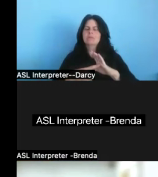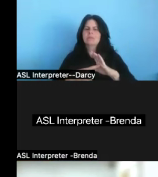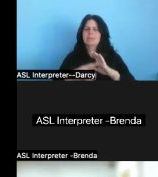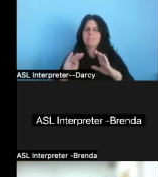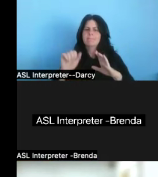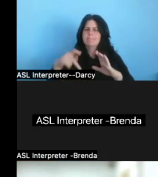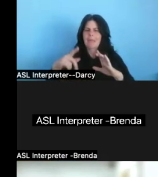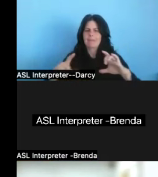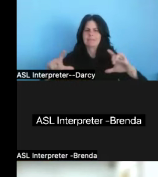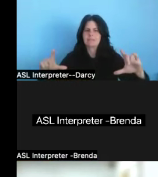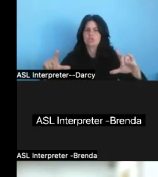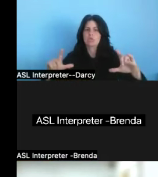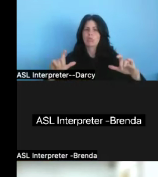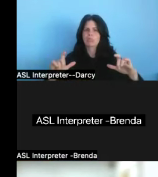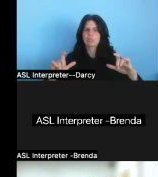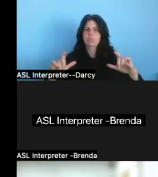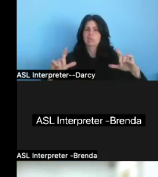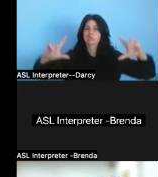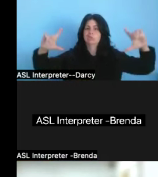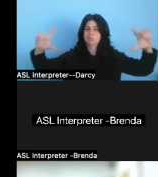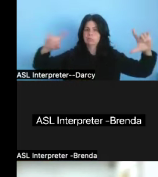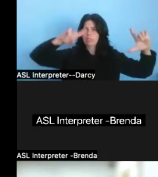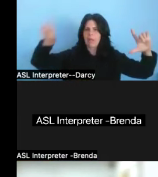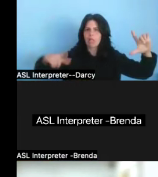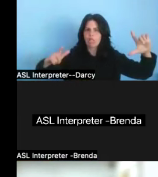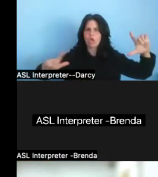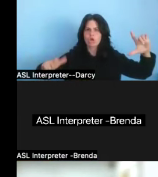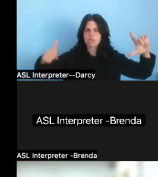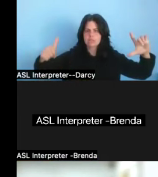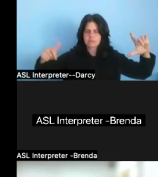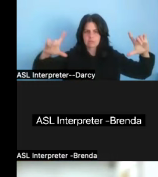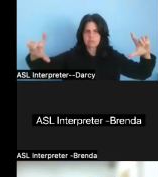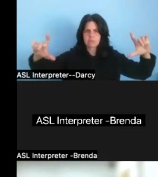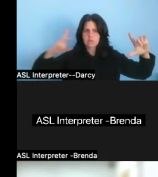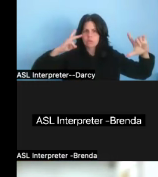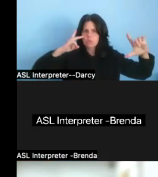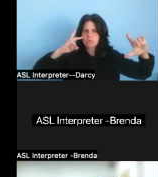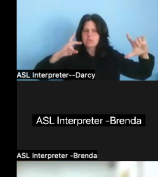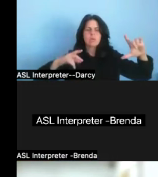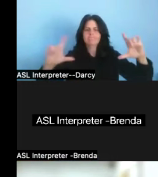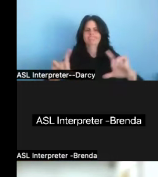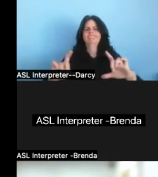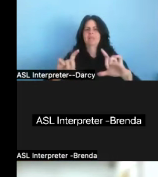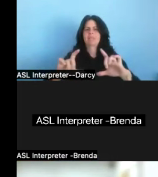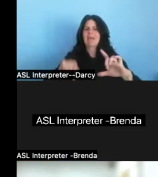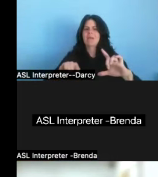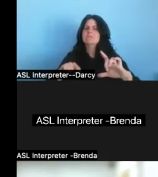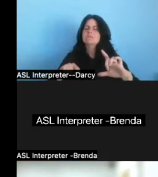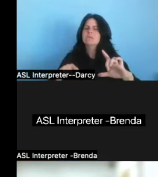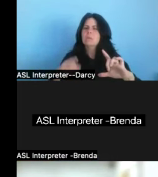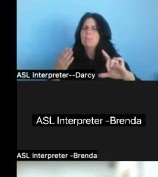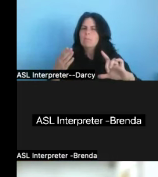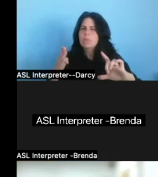product. So the largest contour that you can see in kind of the light gray blue color, that is the